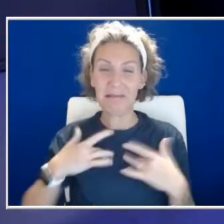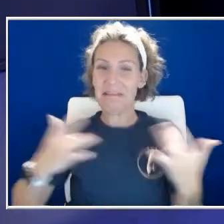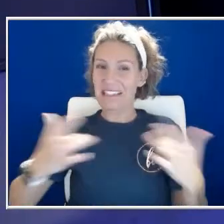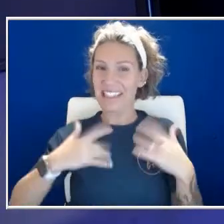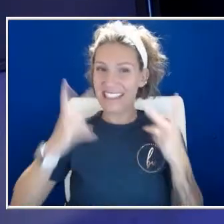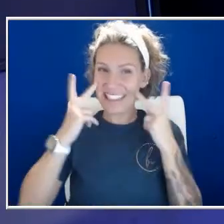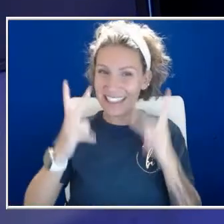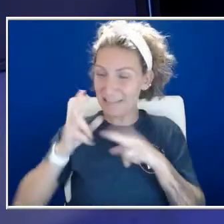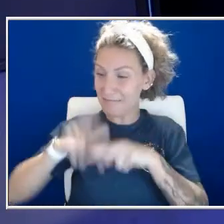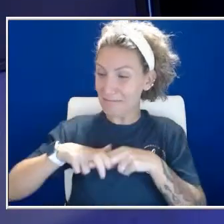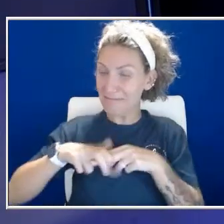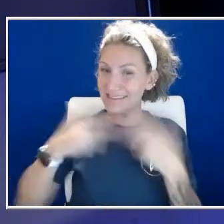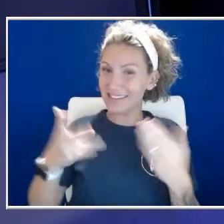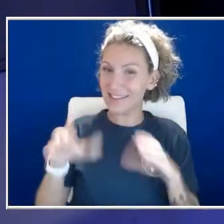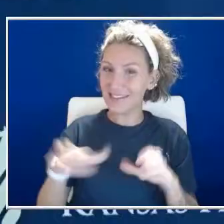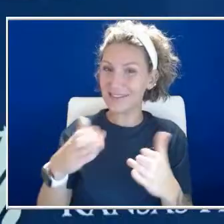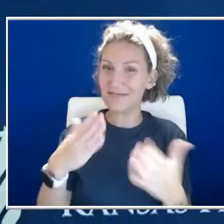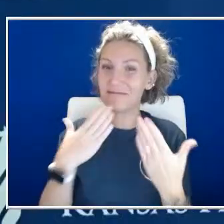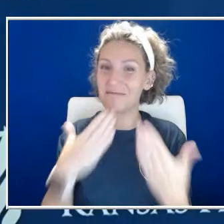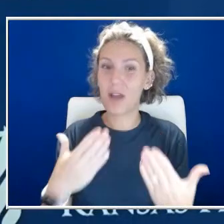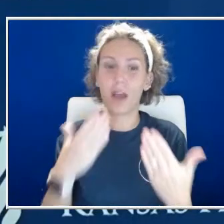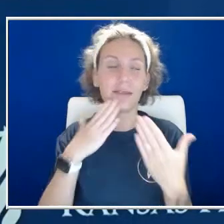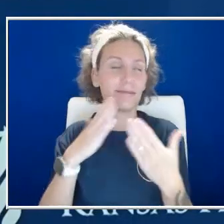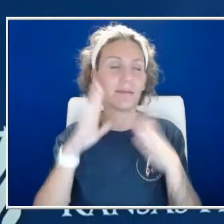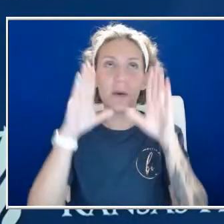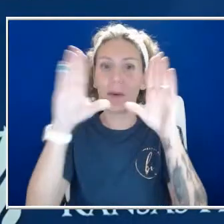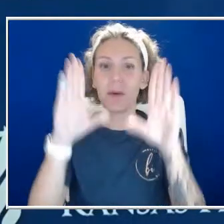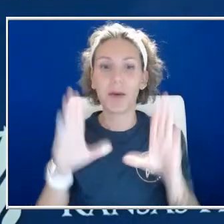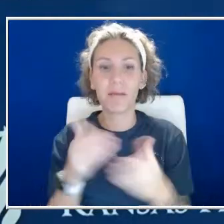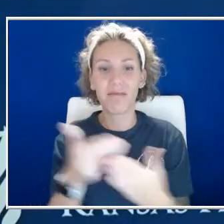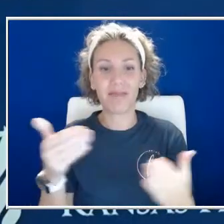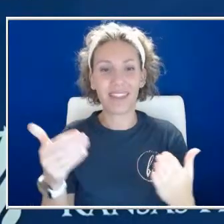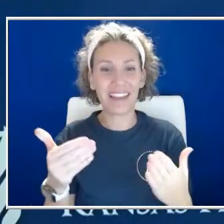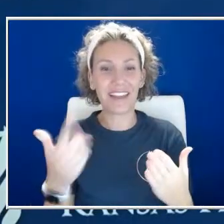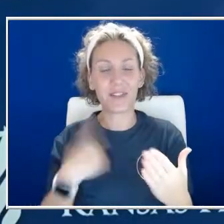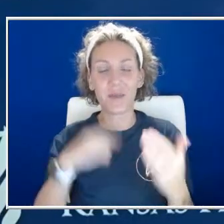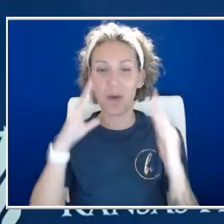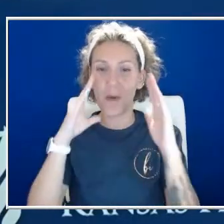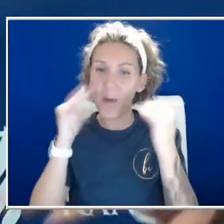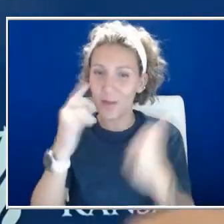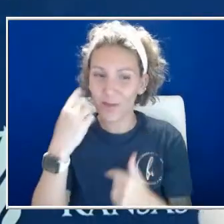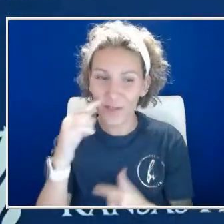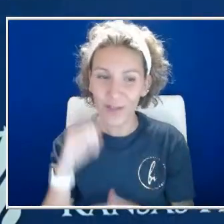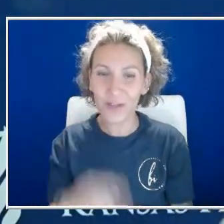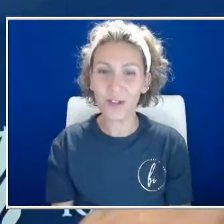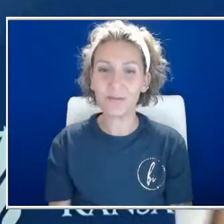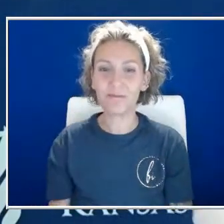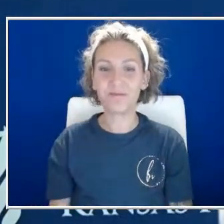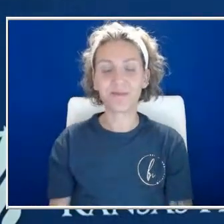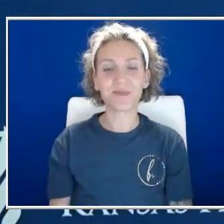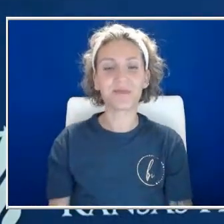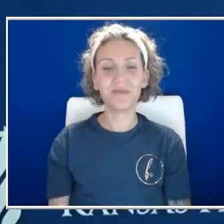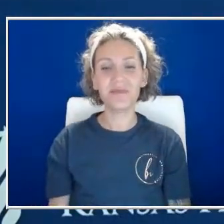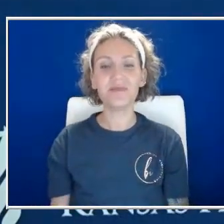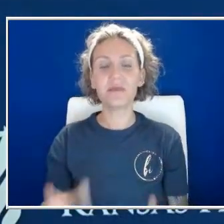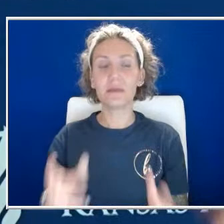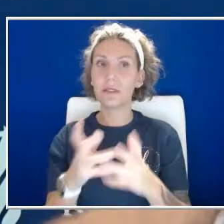That's outstanding. I mean, these are the types of things that we hope for. It's a tremendous